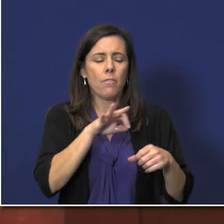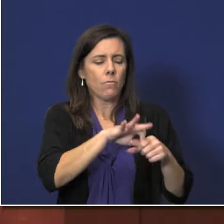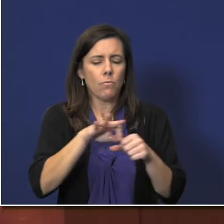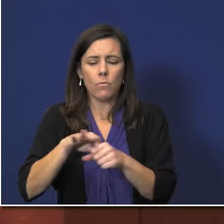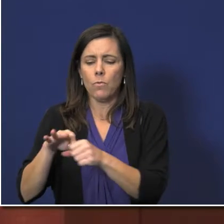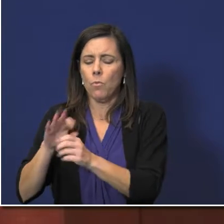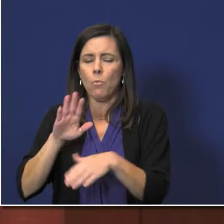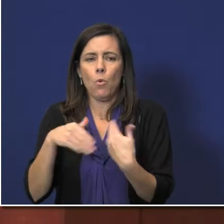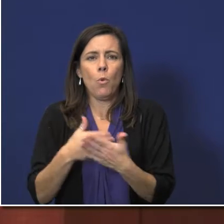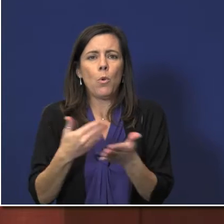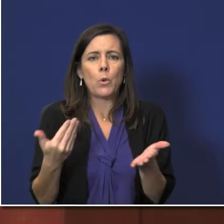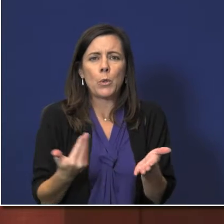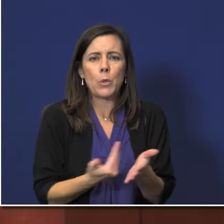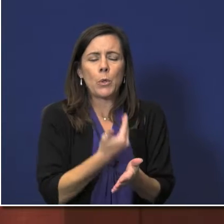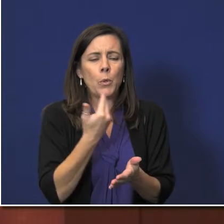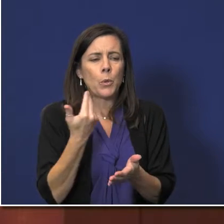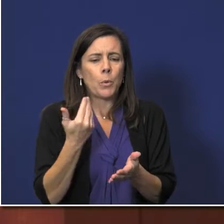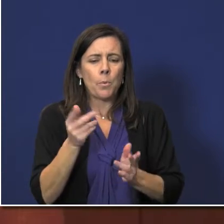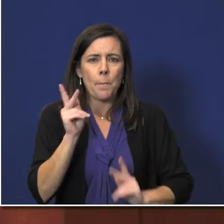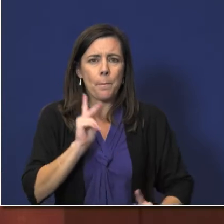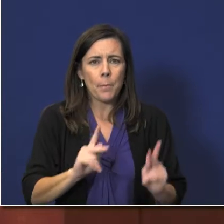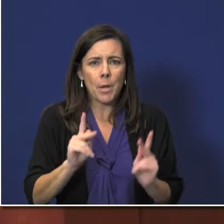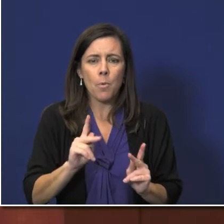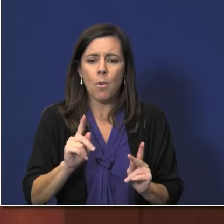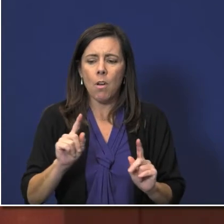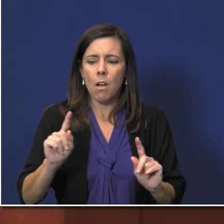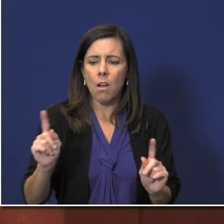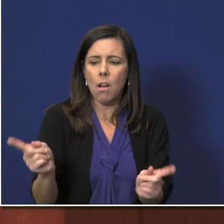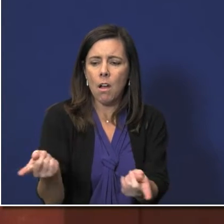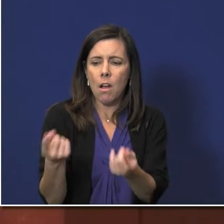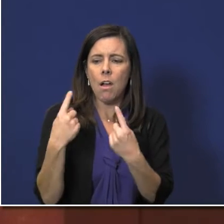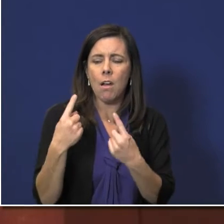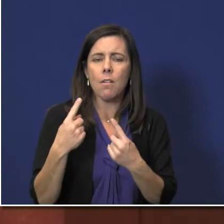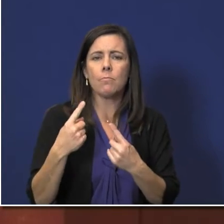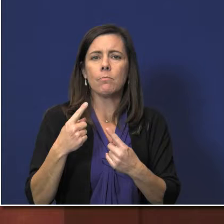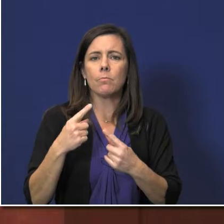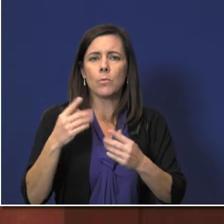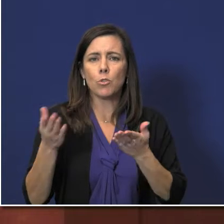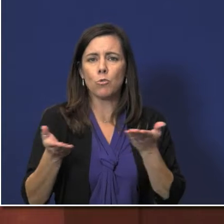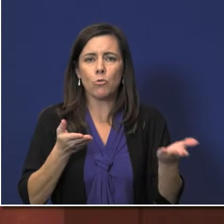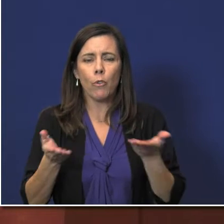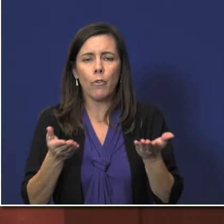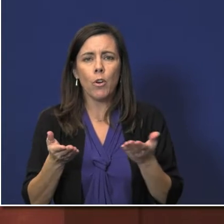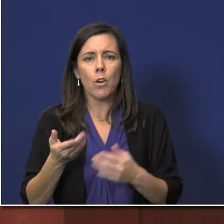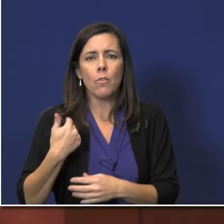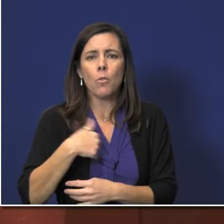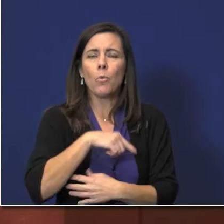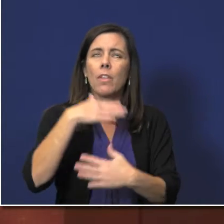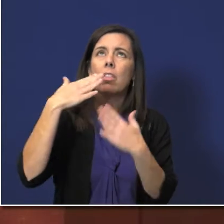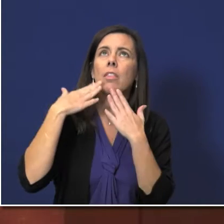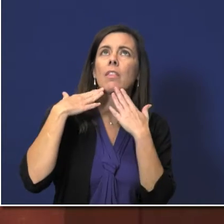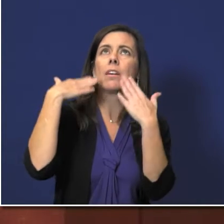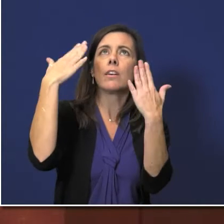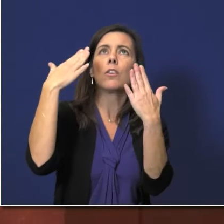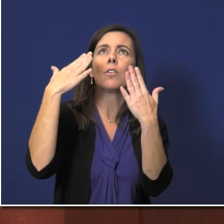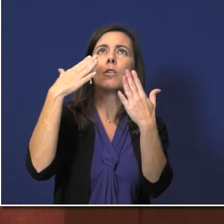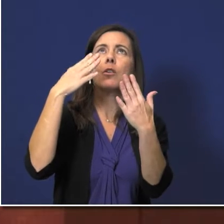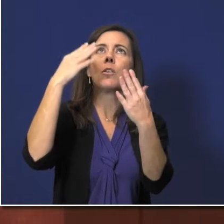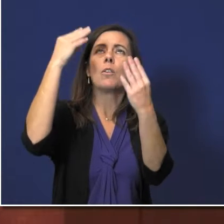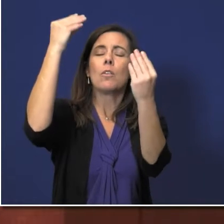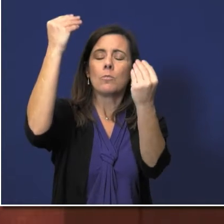new people that are coming on to serve. We thank you. Bless